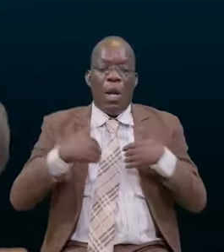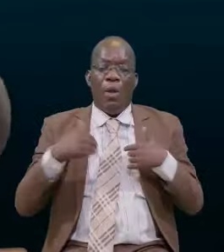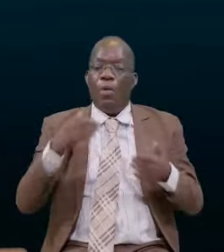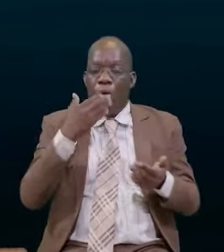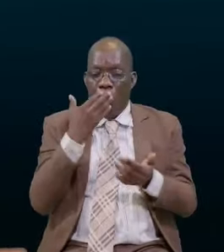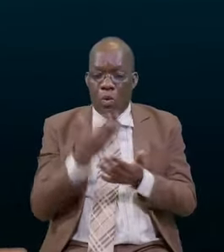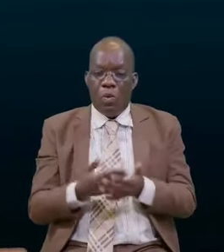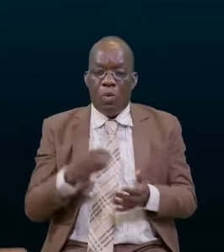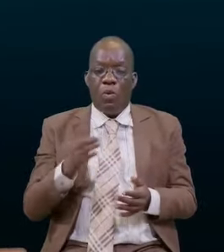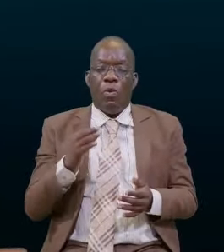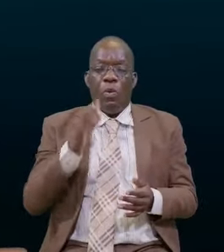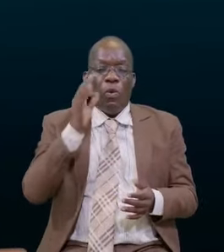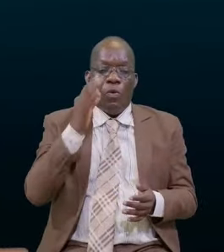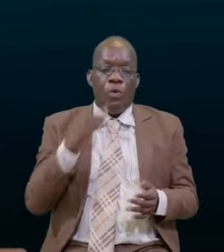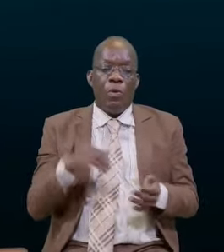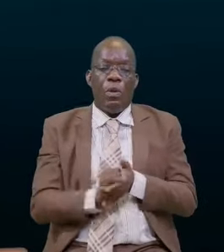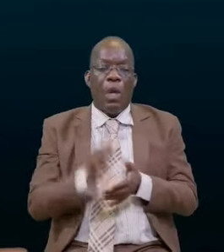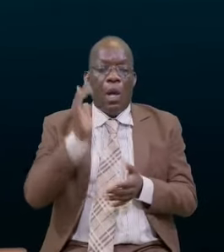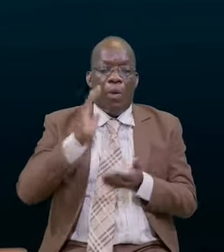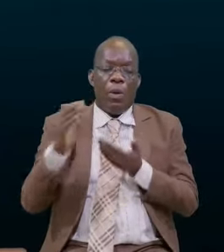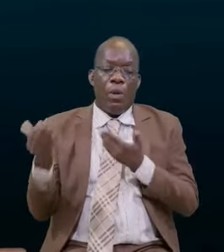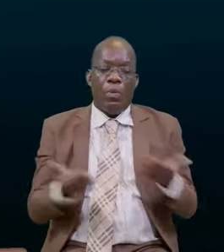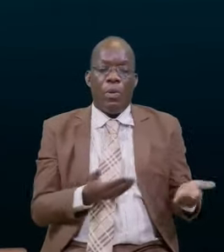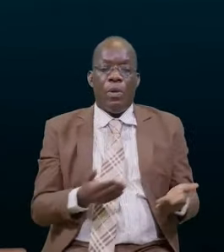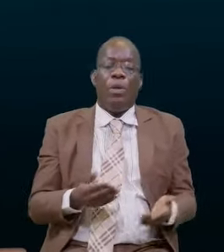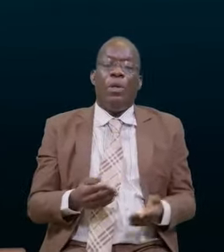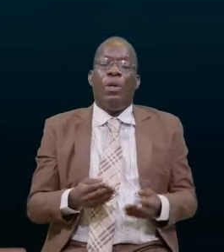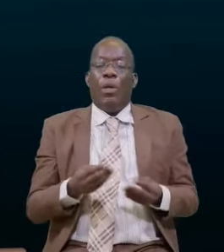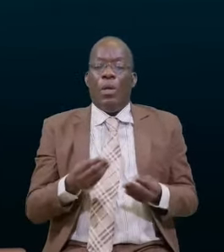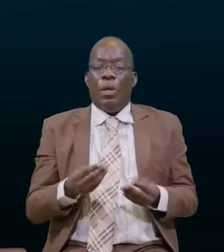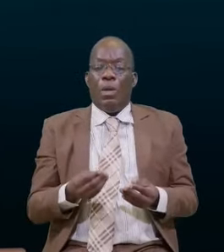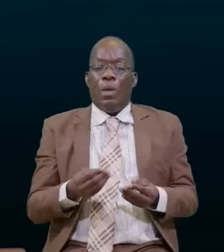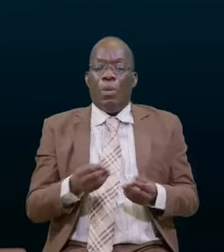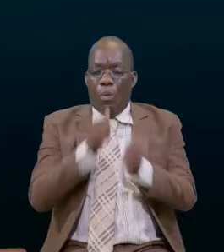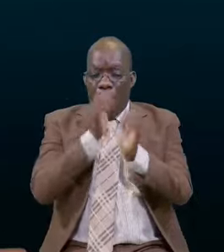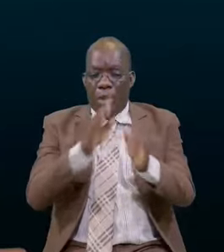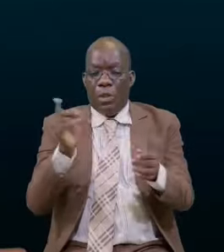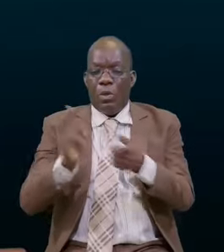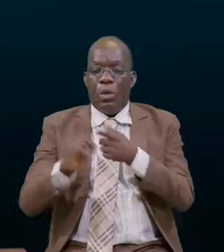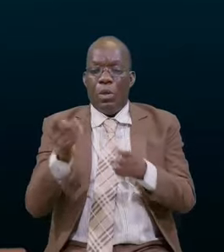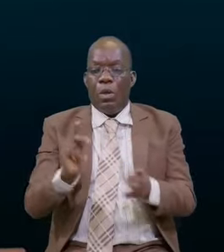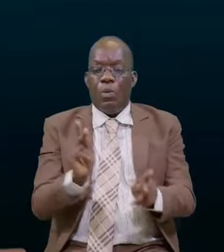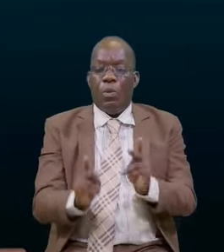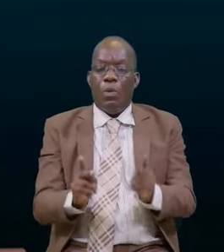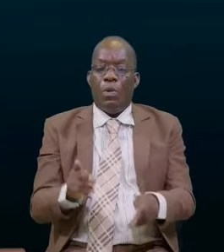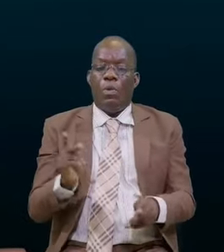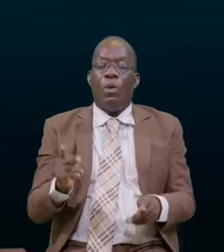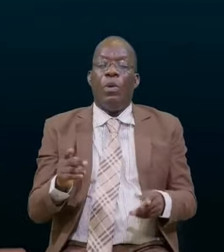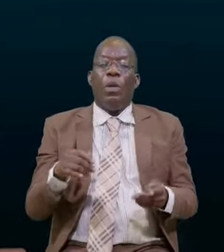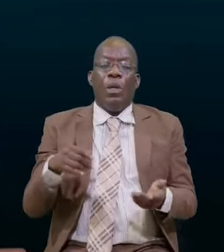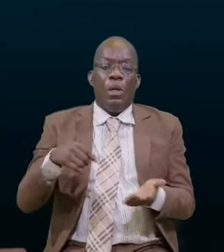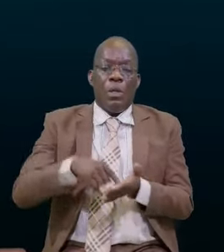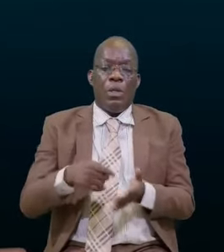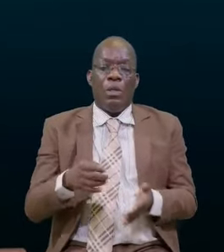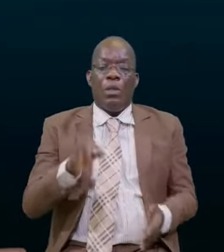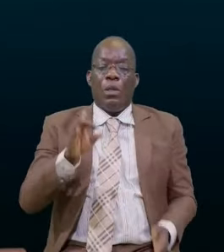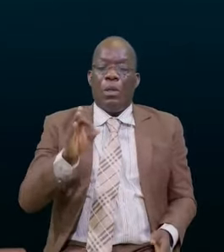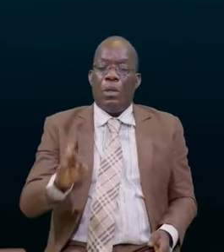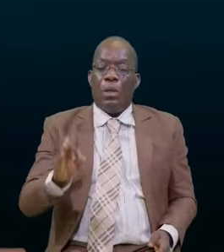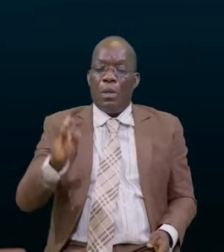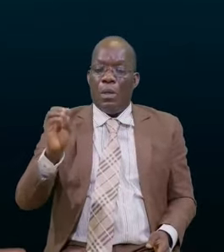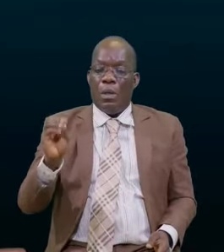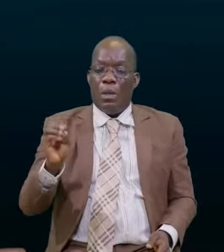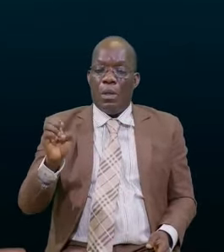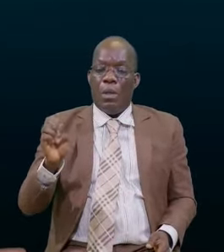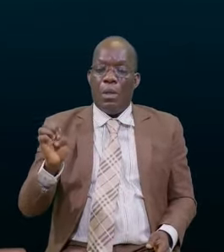for people then these little little foxes come to defy them to corrupt them to pollute them for our Vines have tender